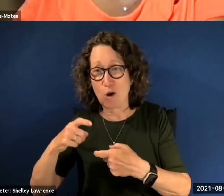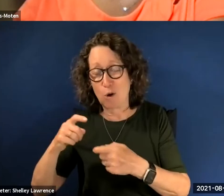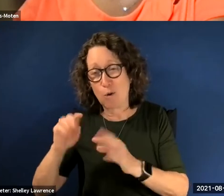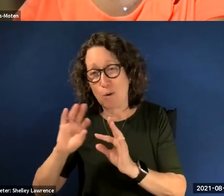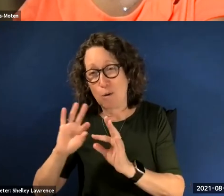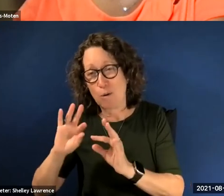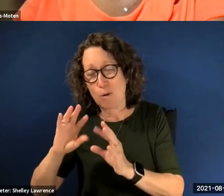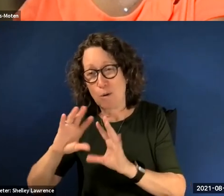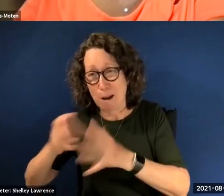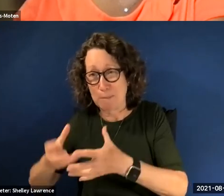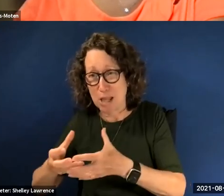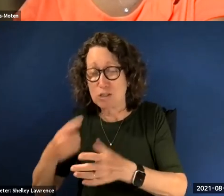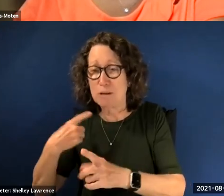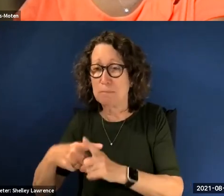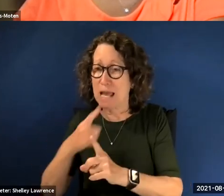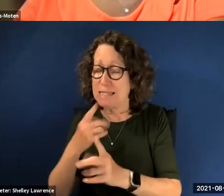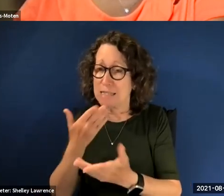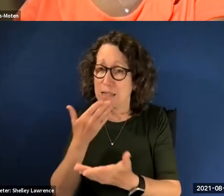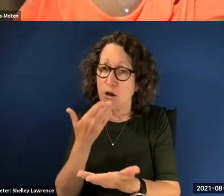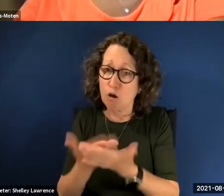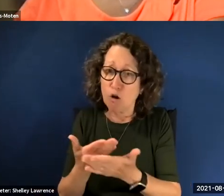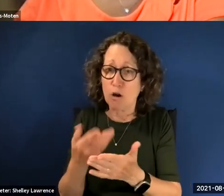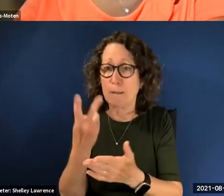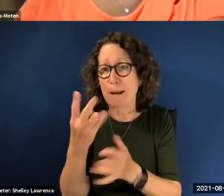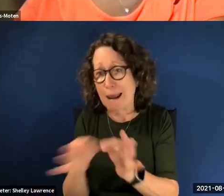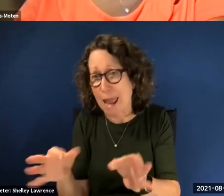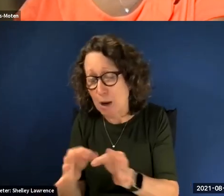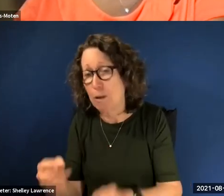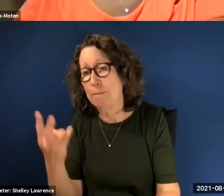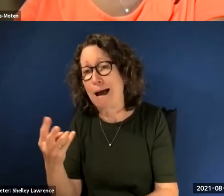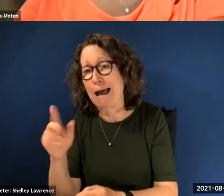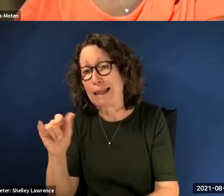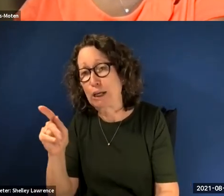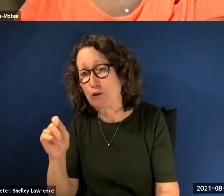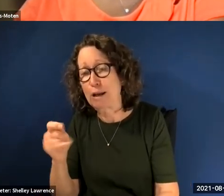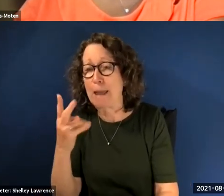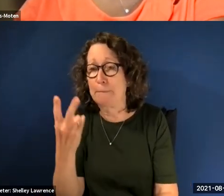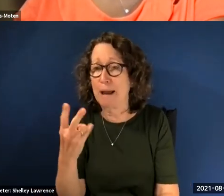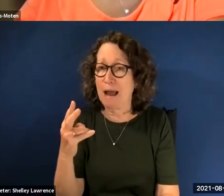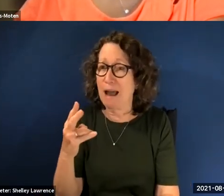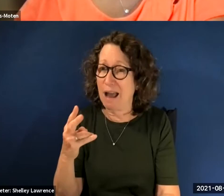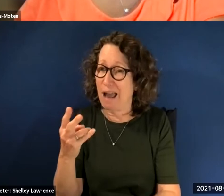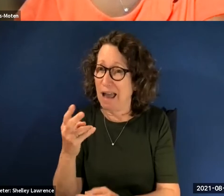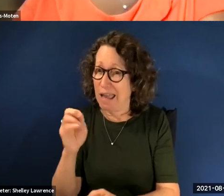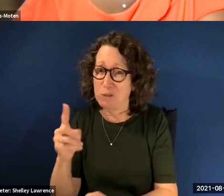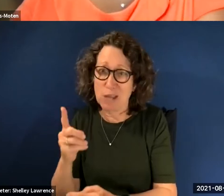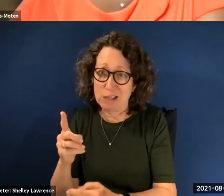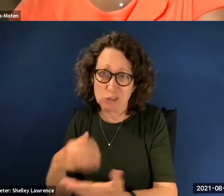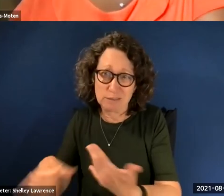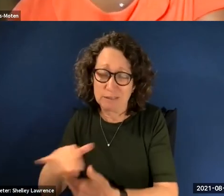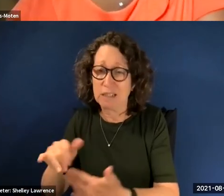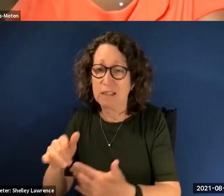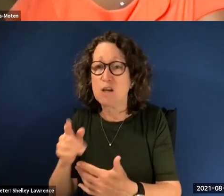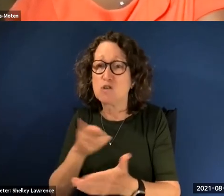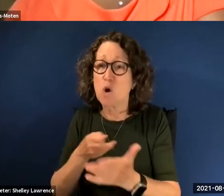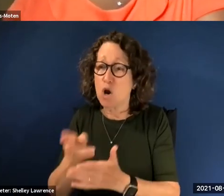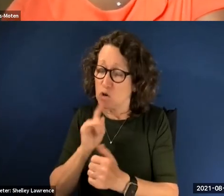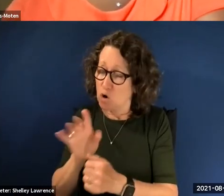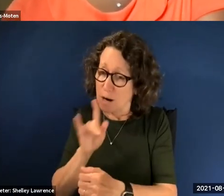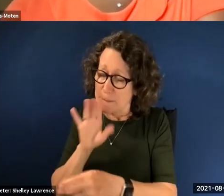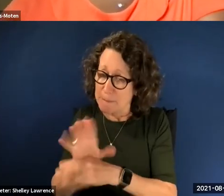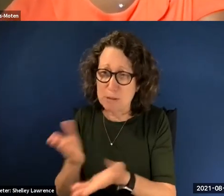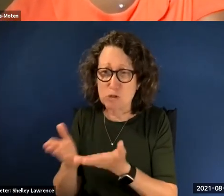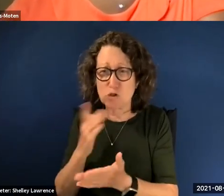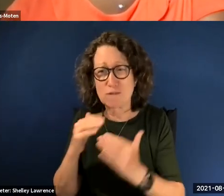it is an excellent at providing bilingual, biliterate, and bicultural education. Therefore, honoring your previous commitment to the school serves